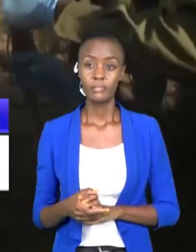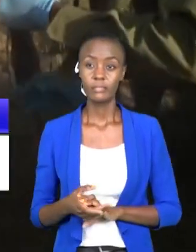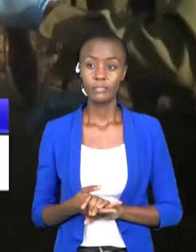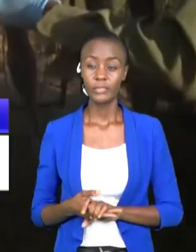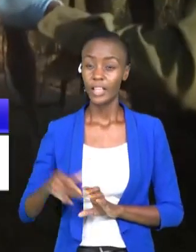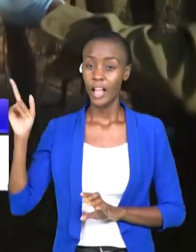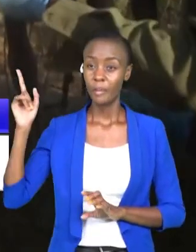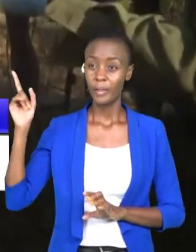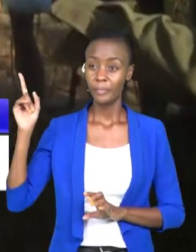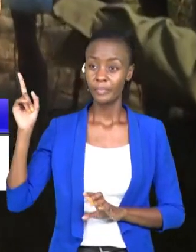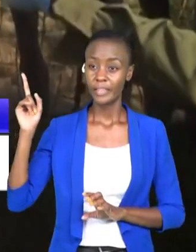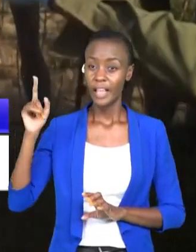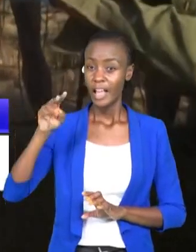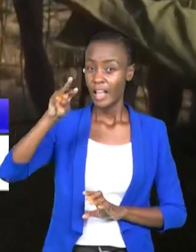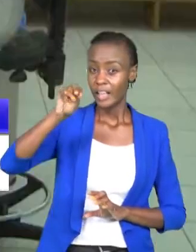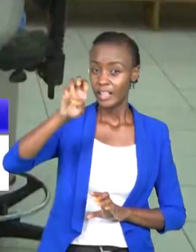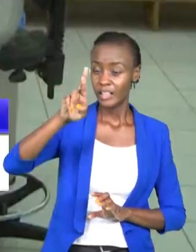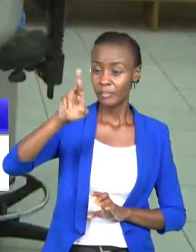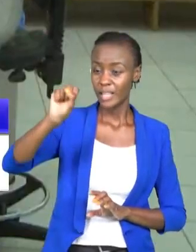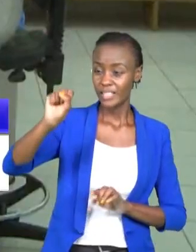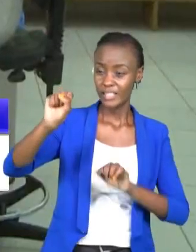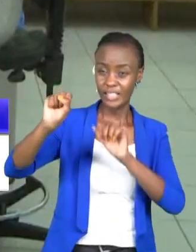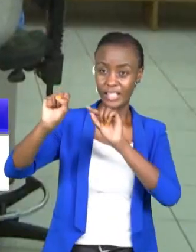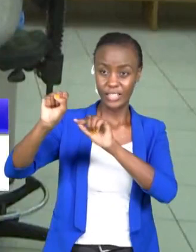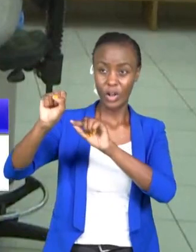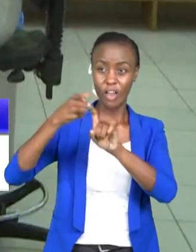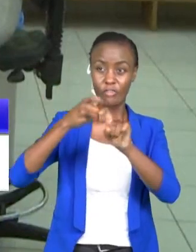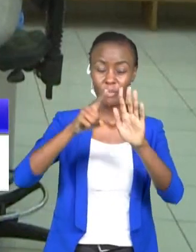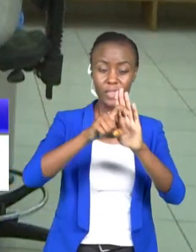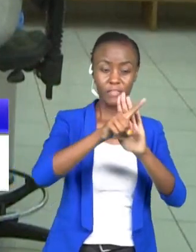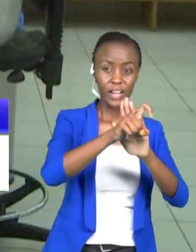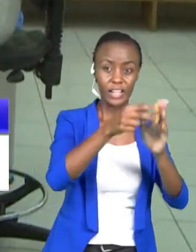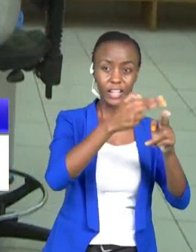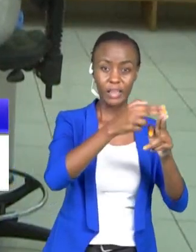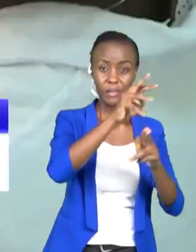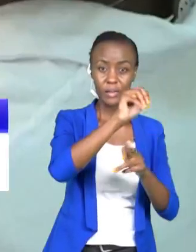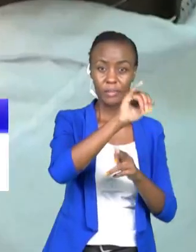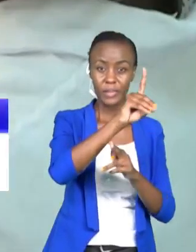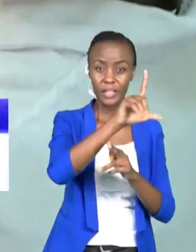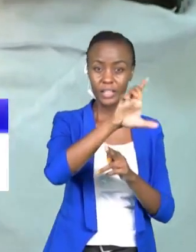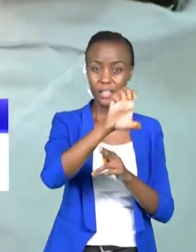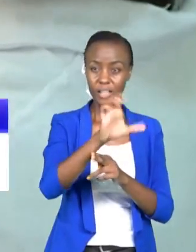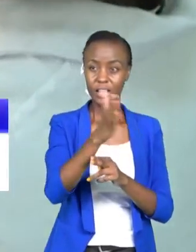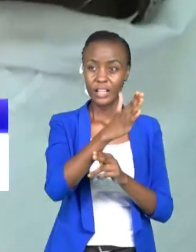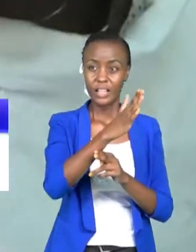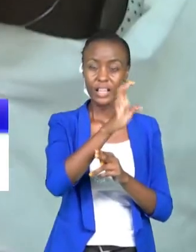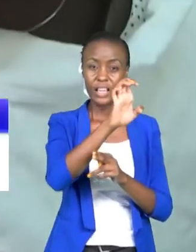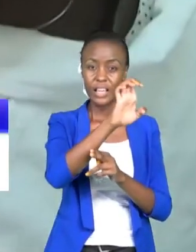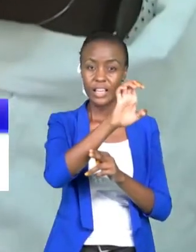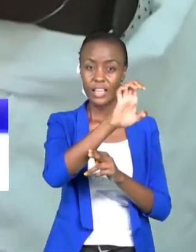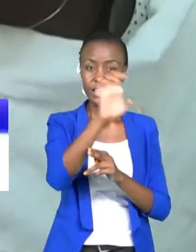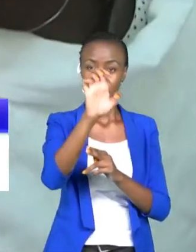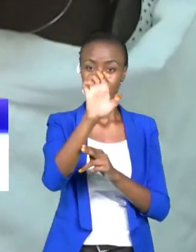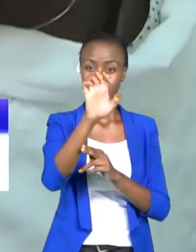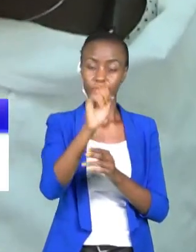Middle East Respiratory Syndrome is an illness caused by a virus called the Middle East Respiratory Syndrome coronavirus.